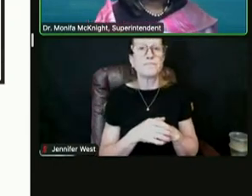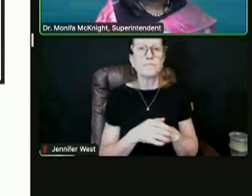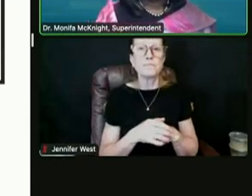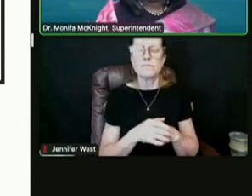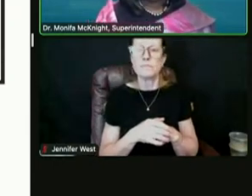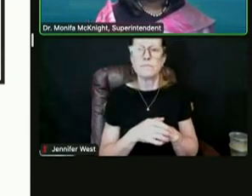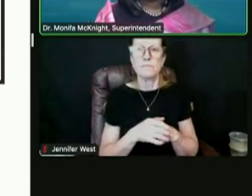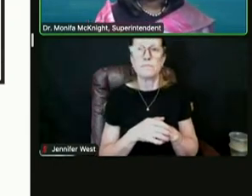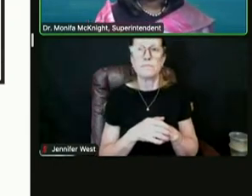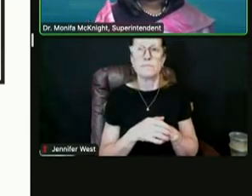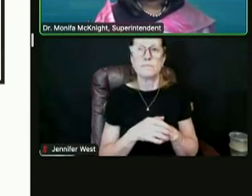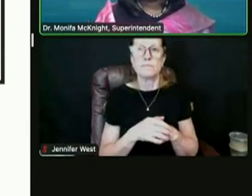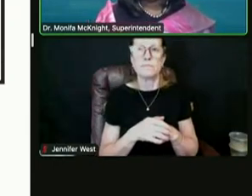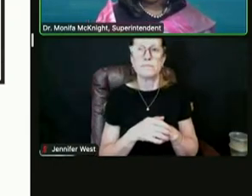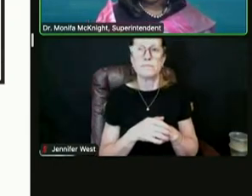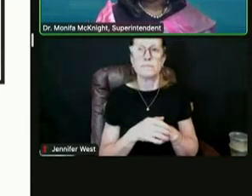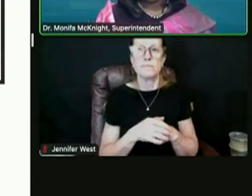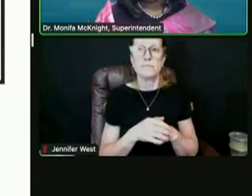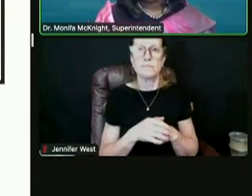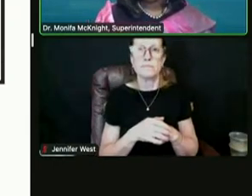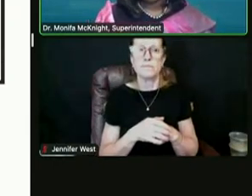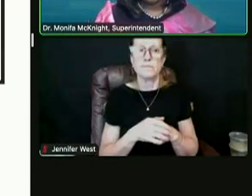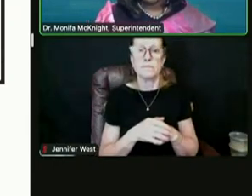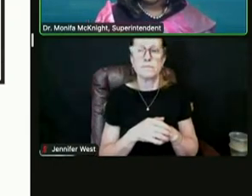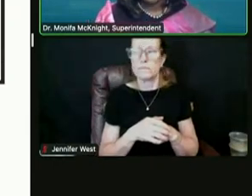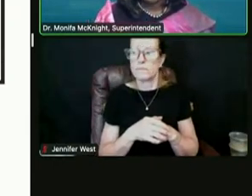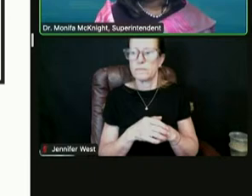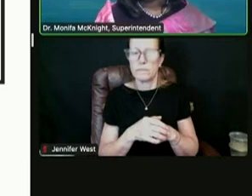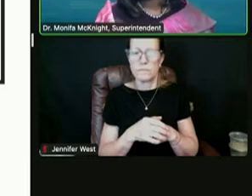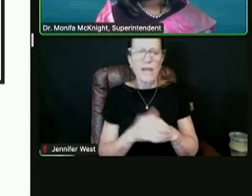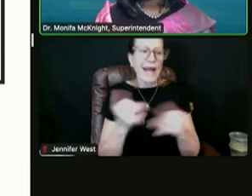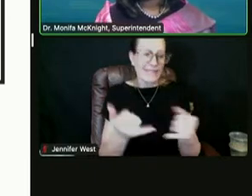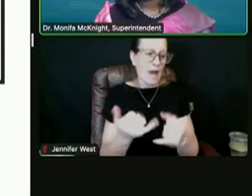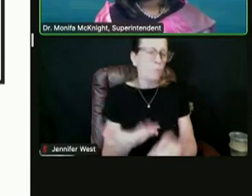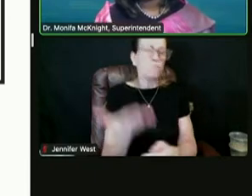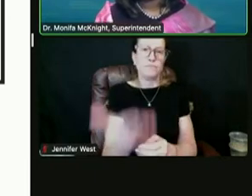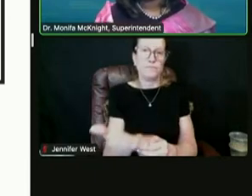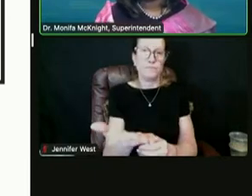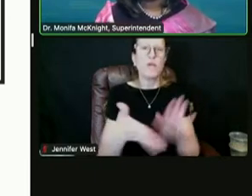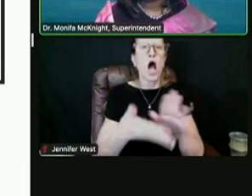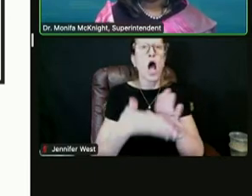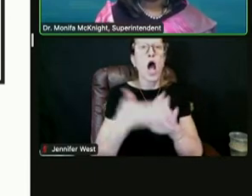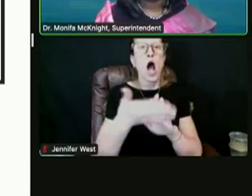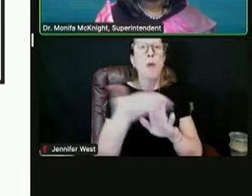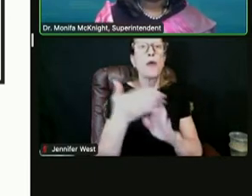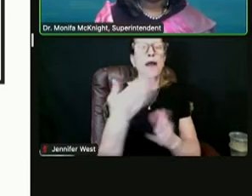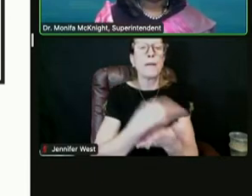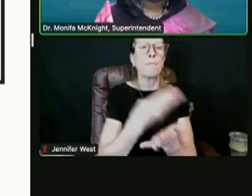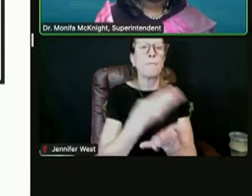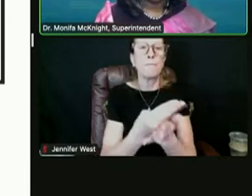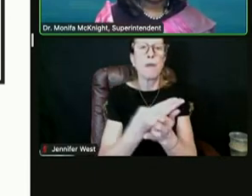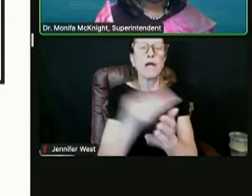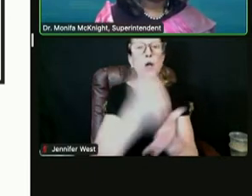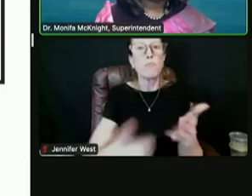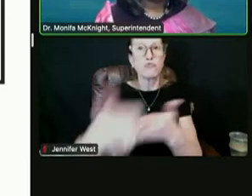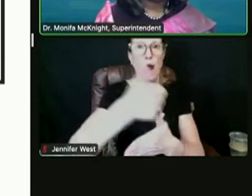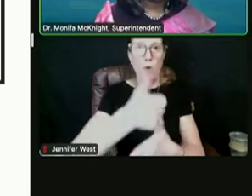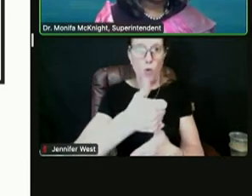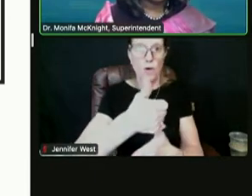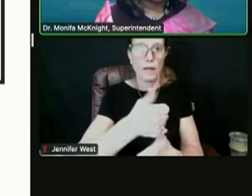And so let's talk about operating budget priorities. So as we look forward to next year, which is going to be